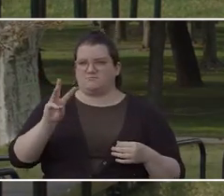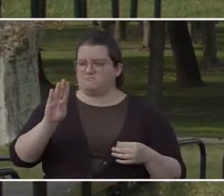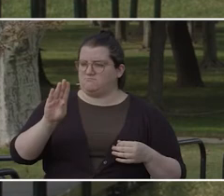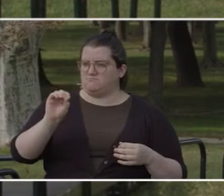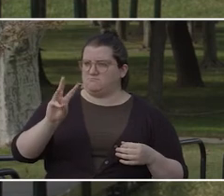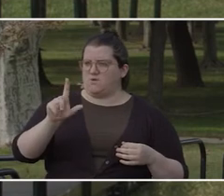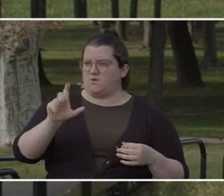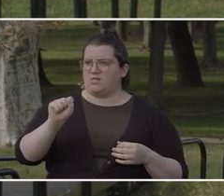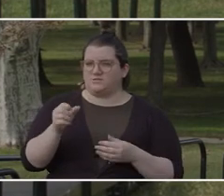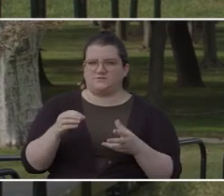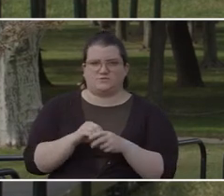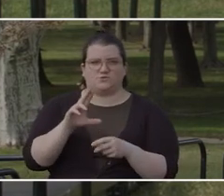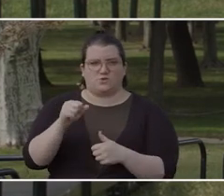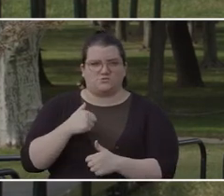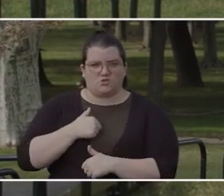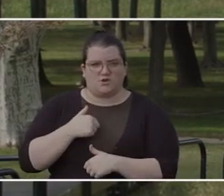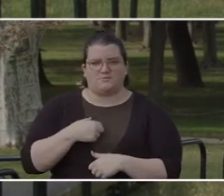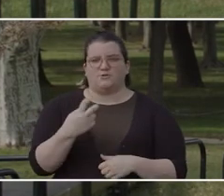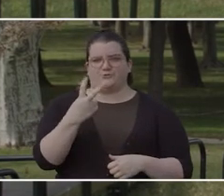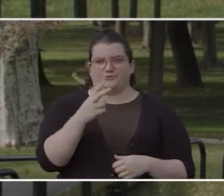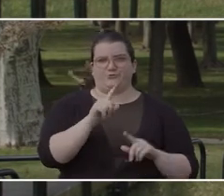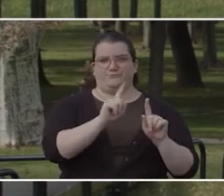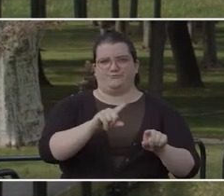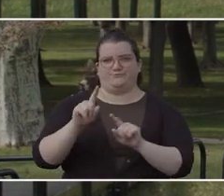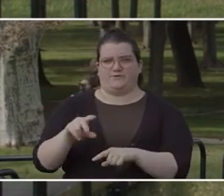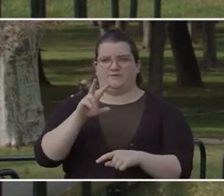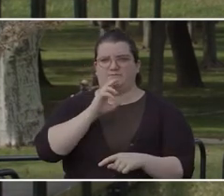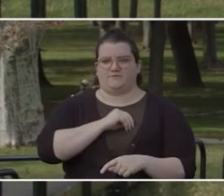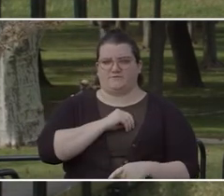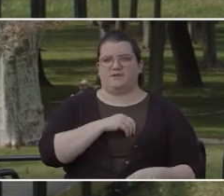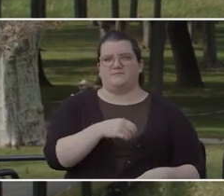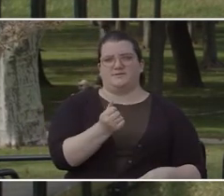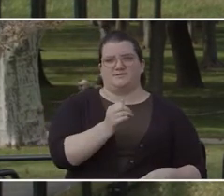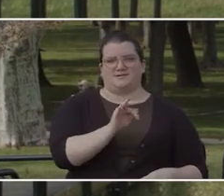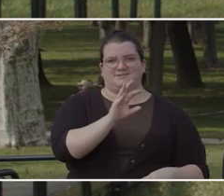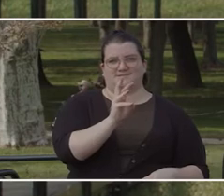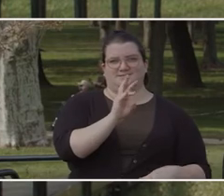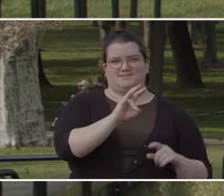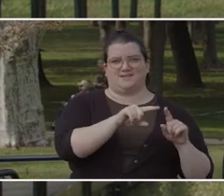States Army and had two terms in Vietnam, which were consecutive, in 1967 to